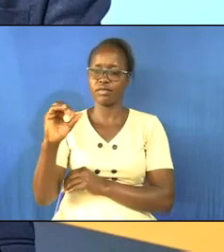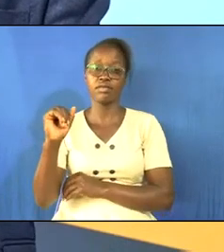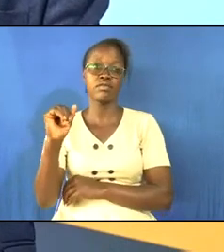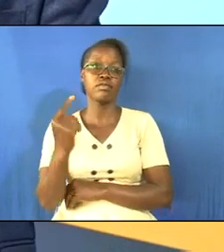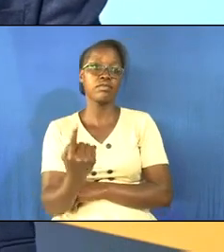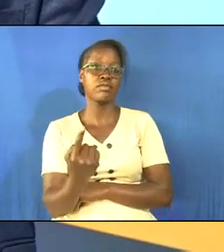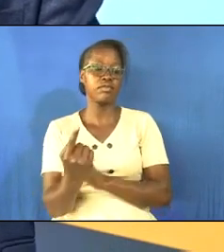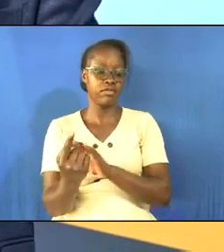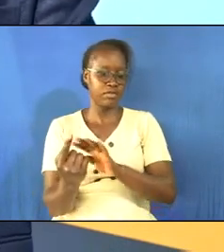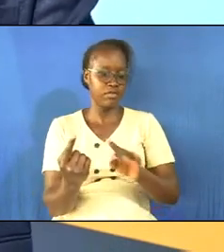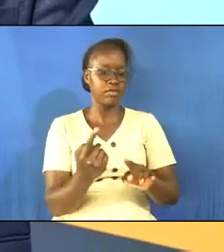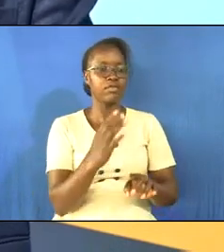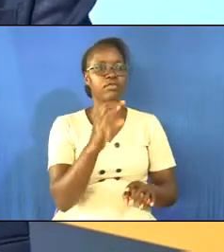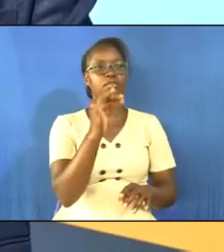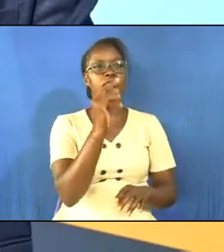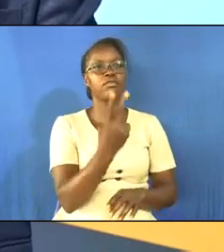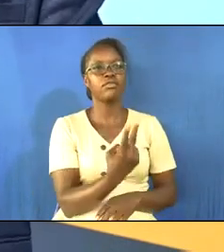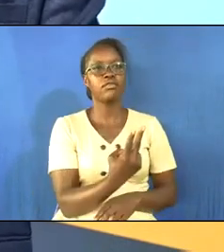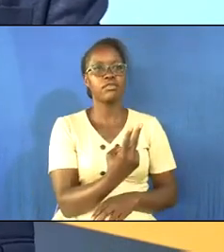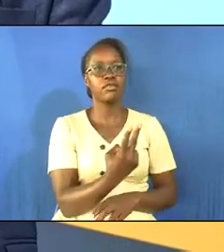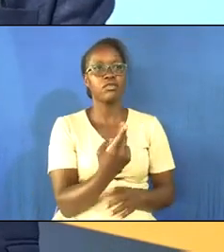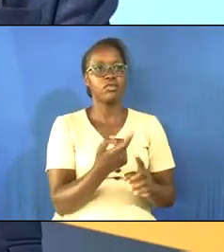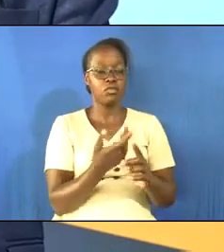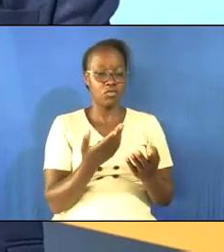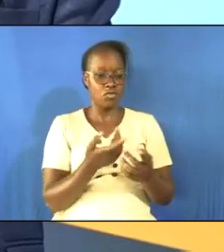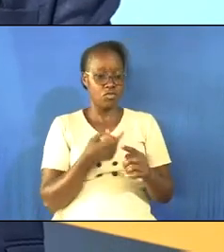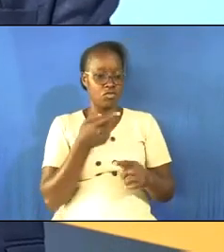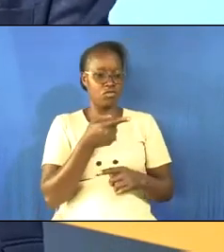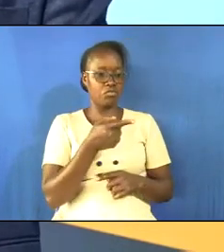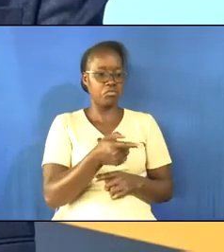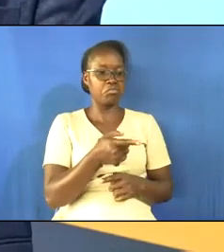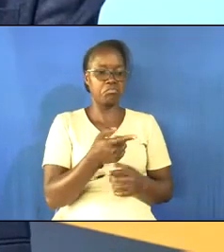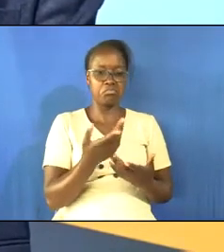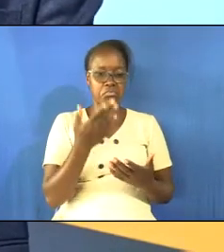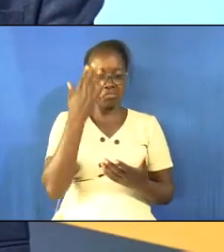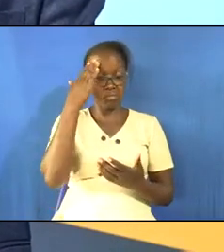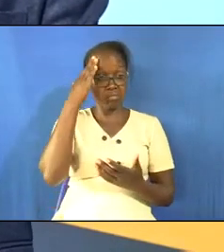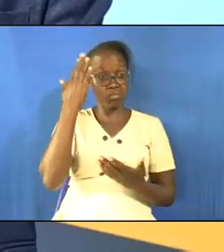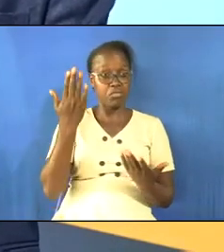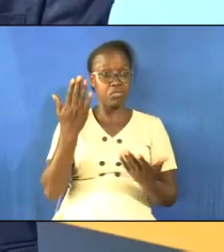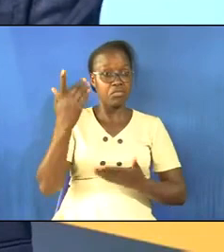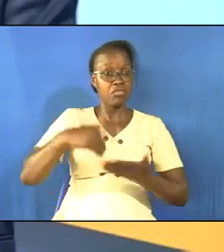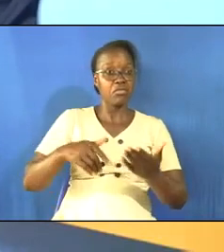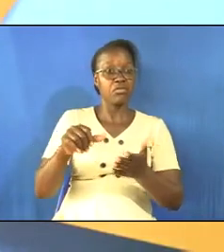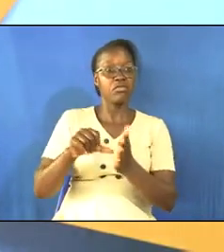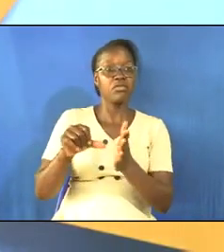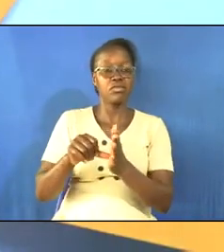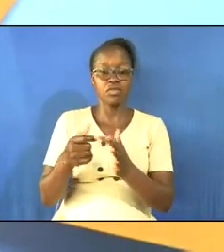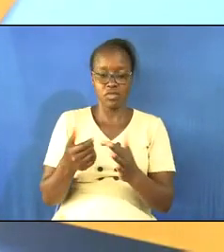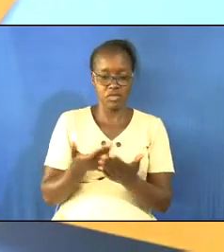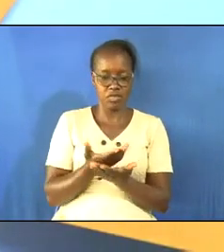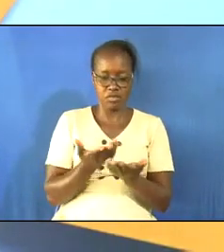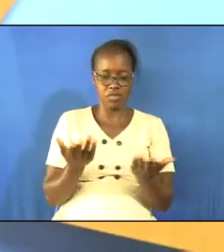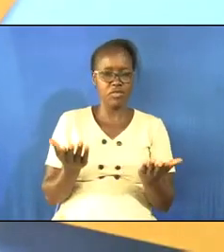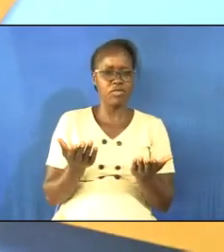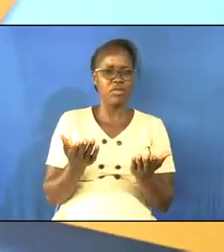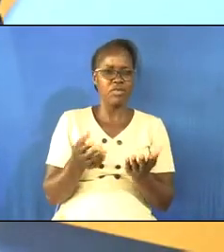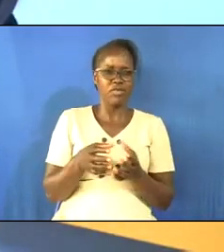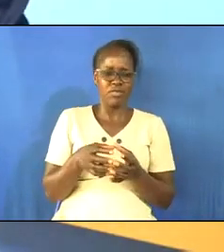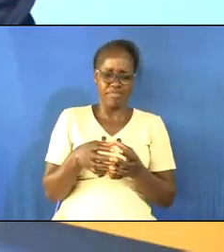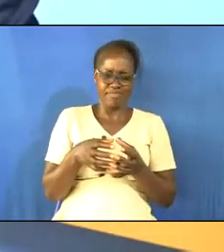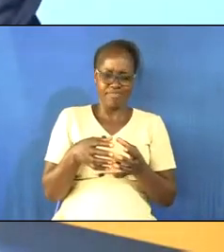From there on, we can intervene accordingly. So these cells are undergoing a constant state of